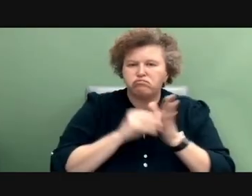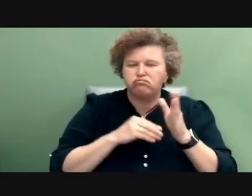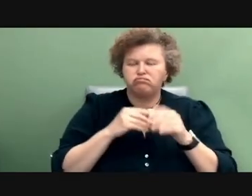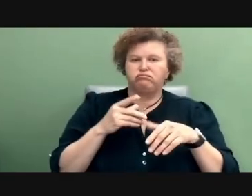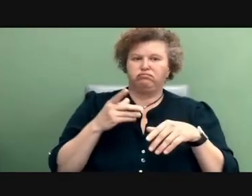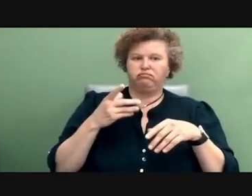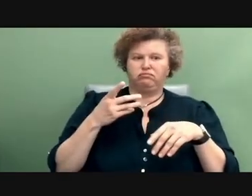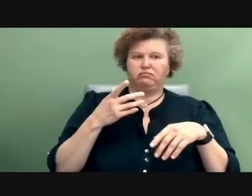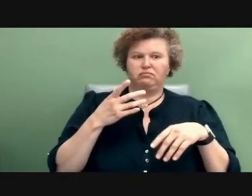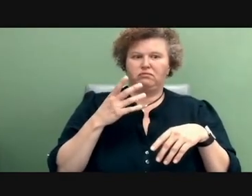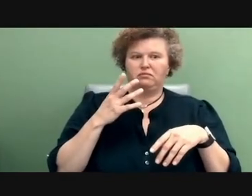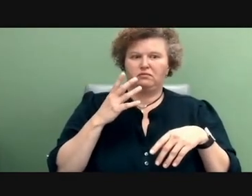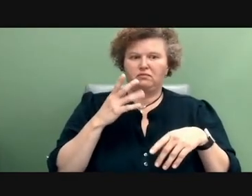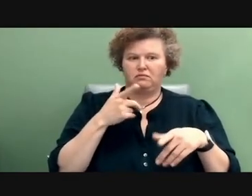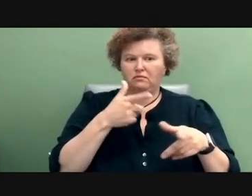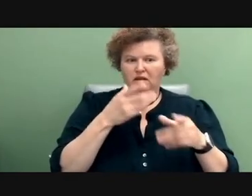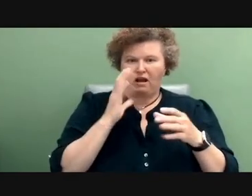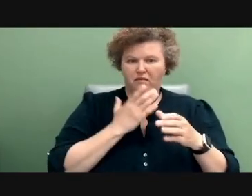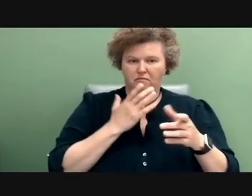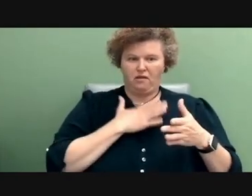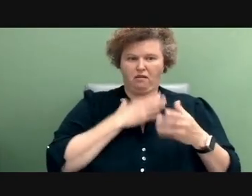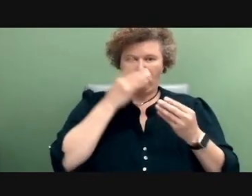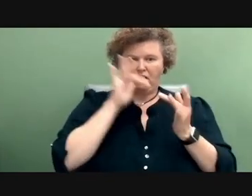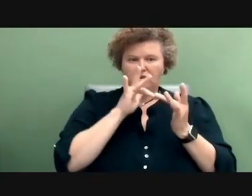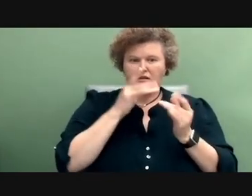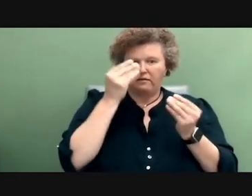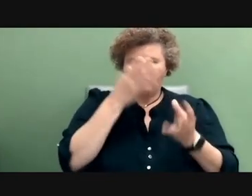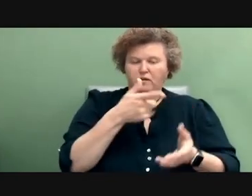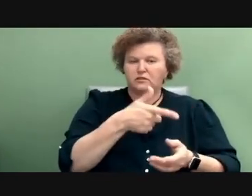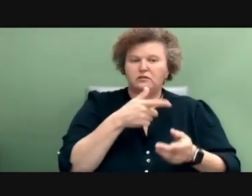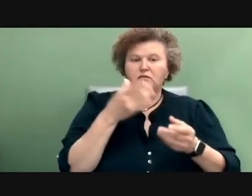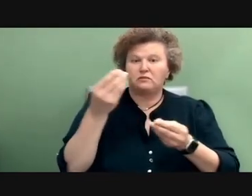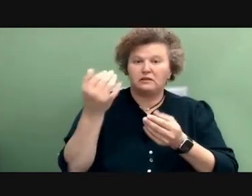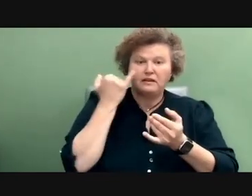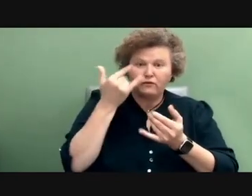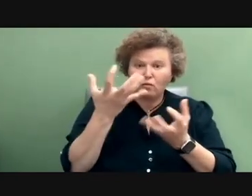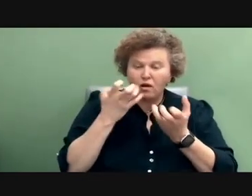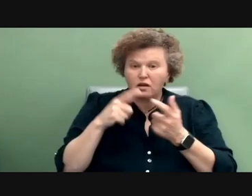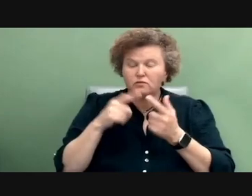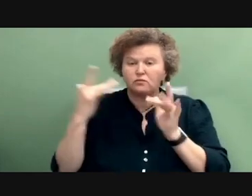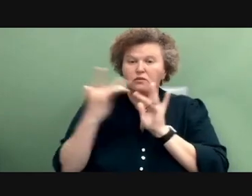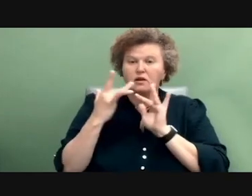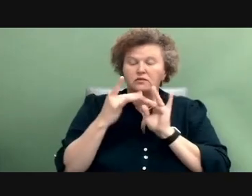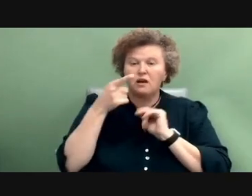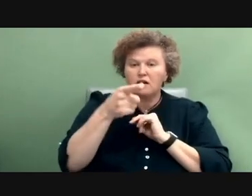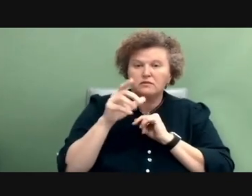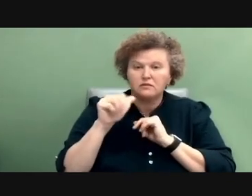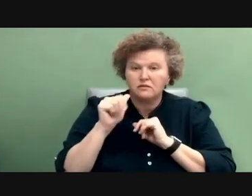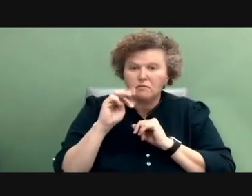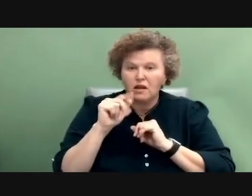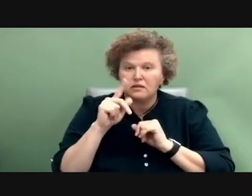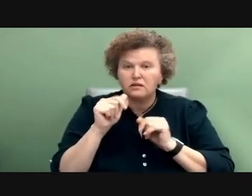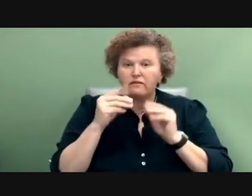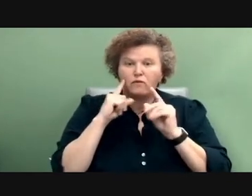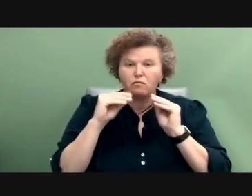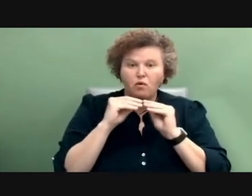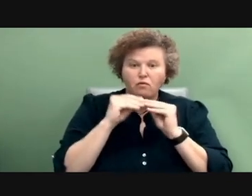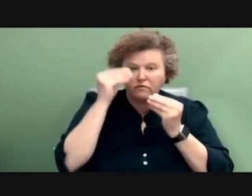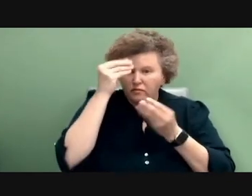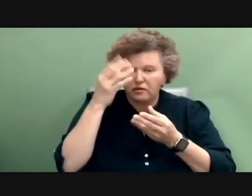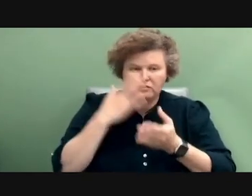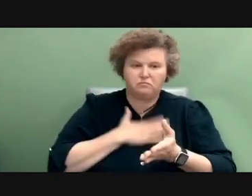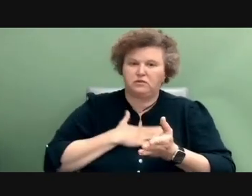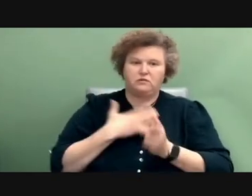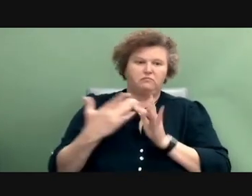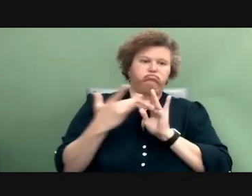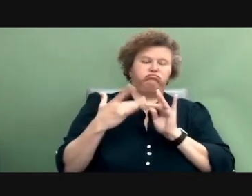here, which has the information of NorCal's contacting information. So go ahead and contact us by